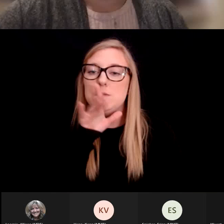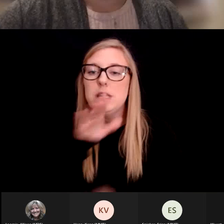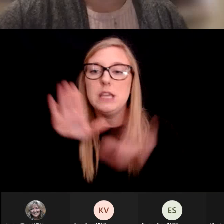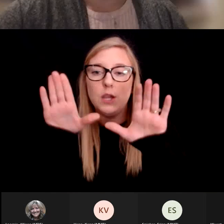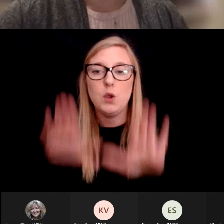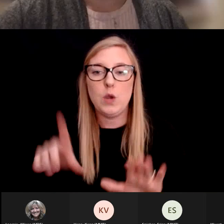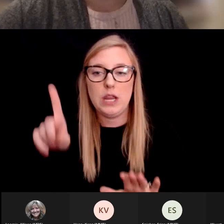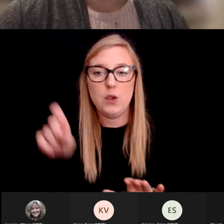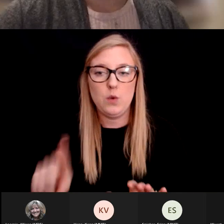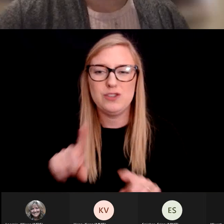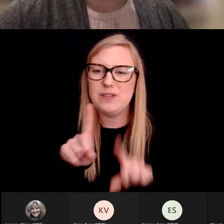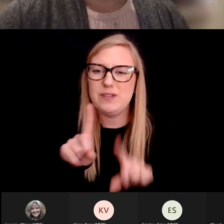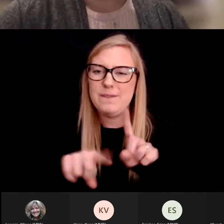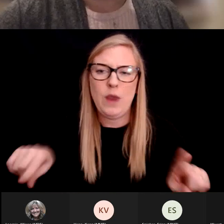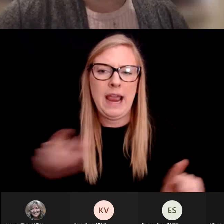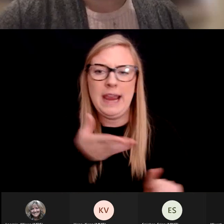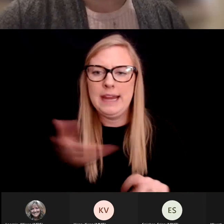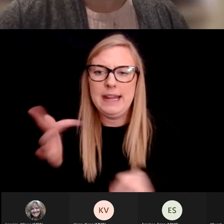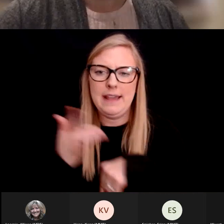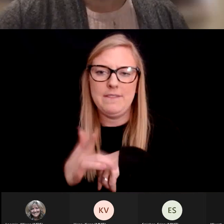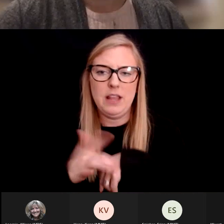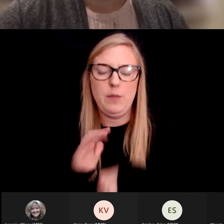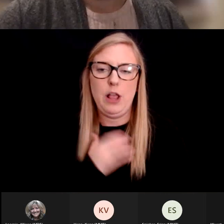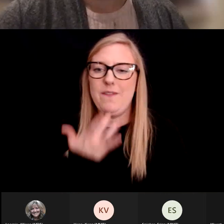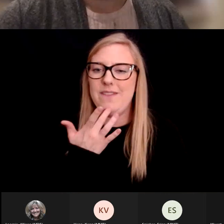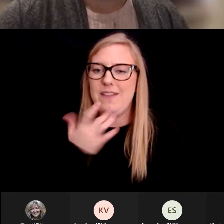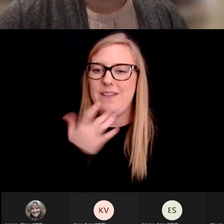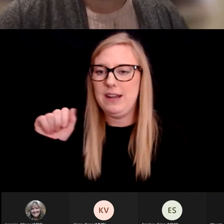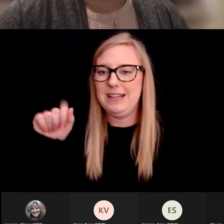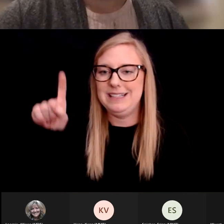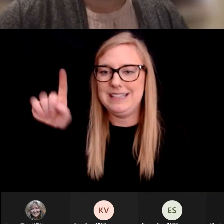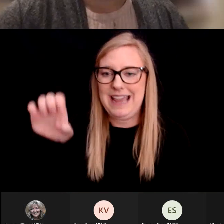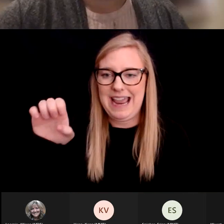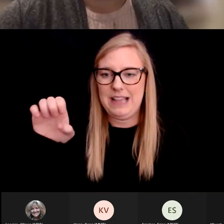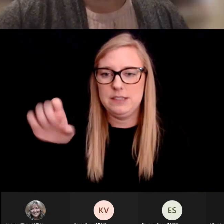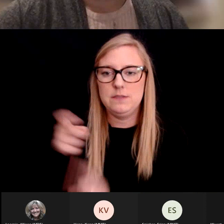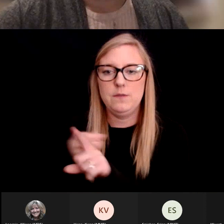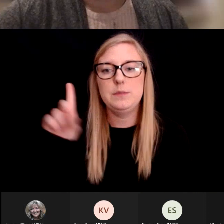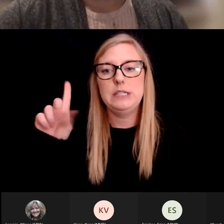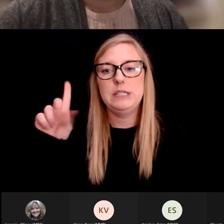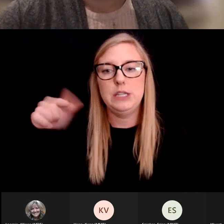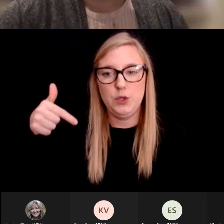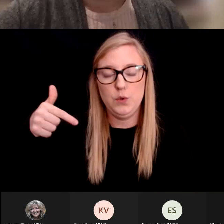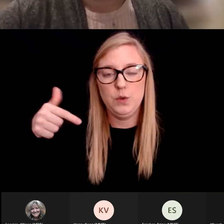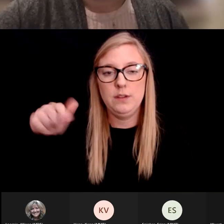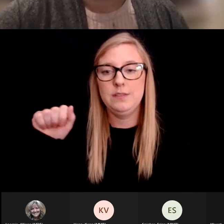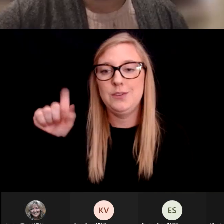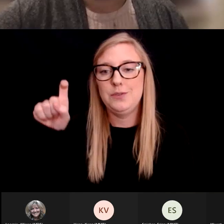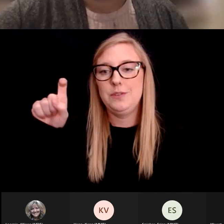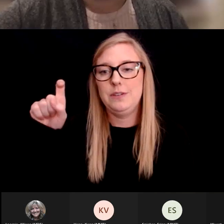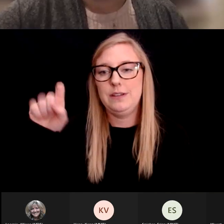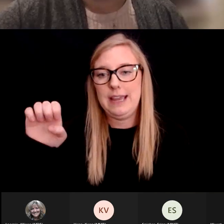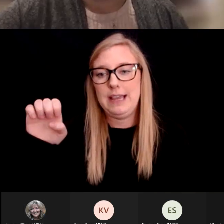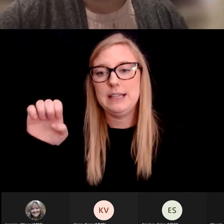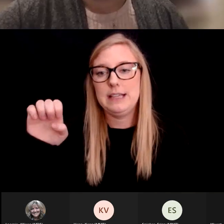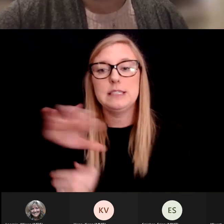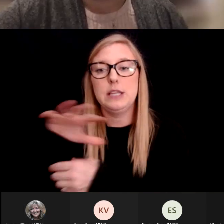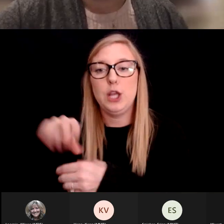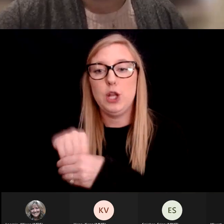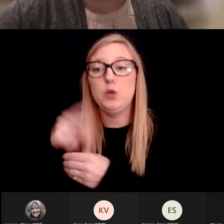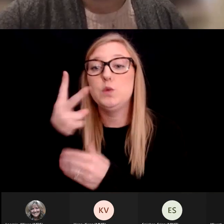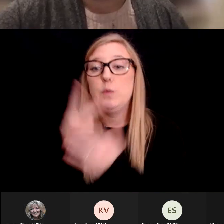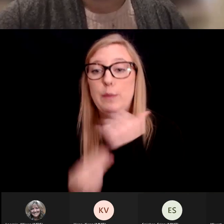our favorite is Axe by DQ. Axe includes